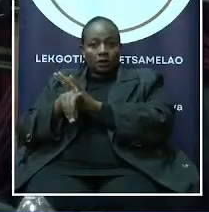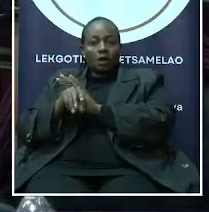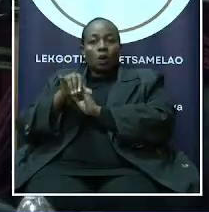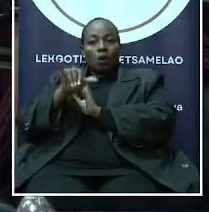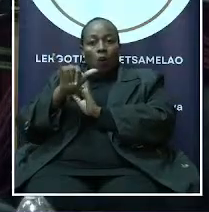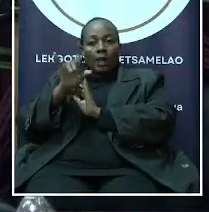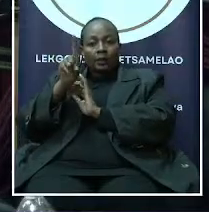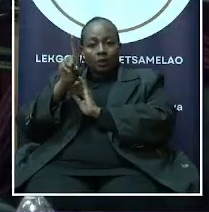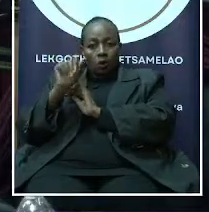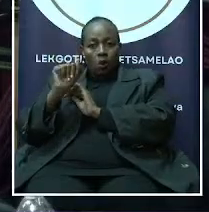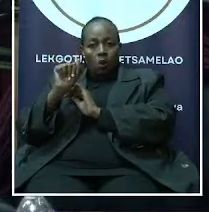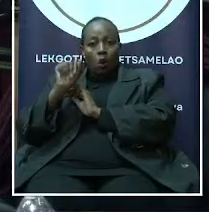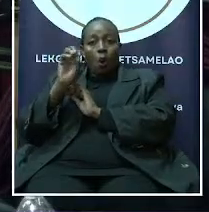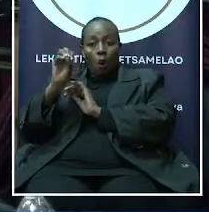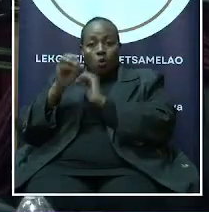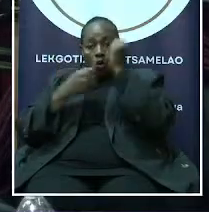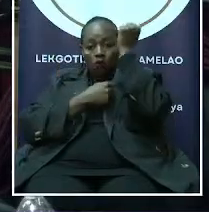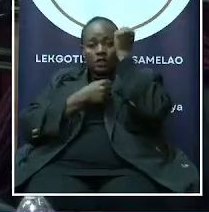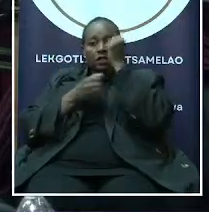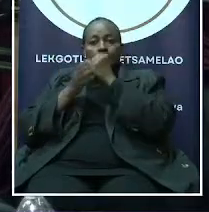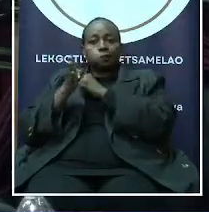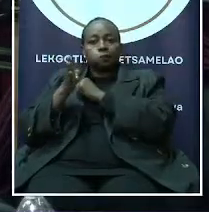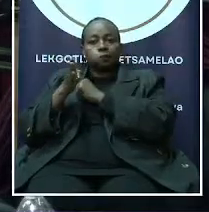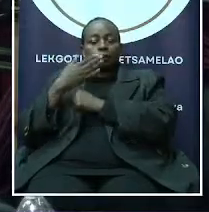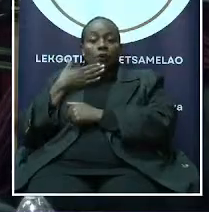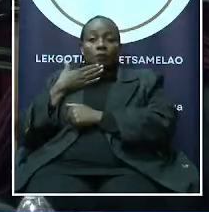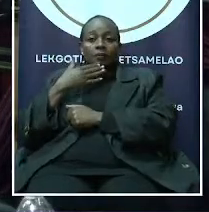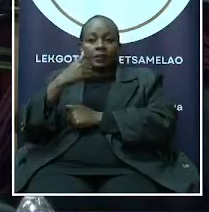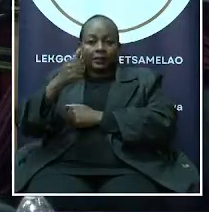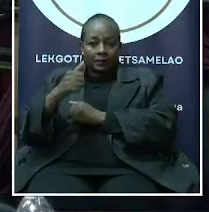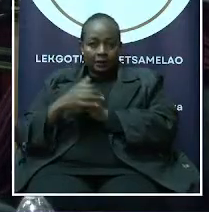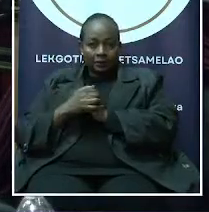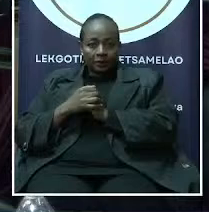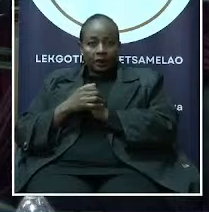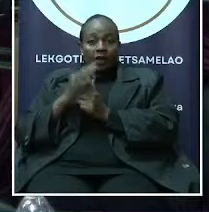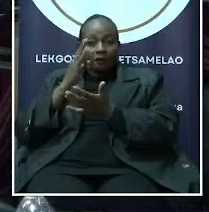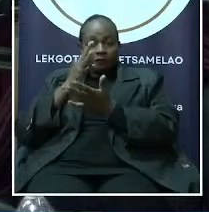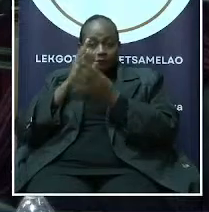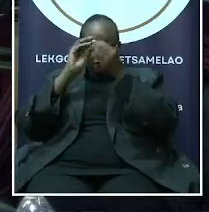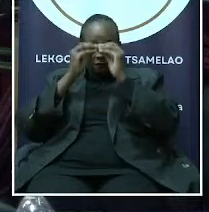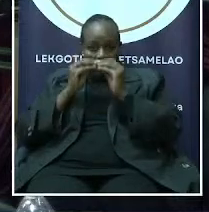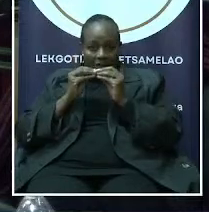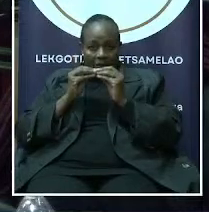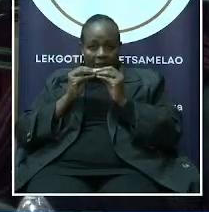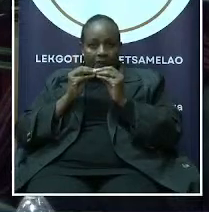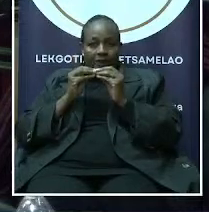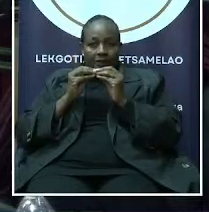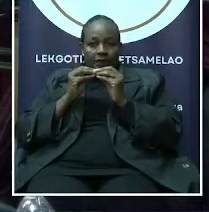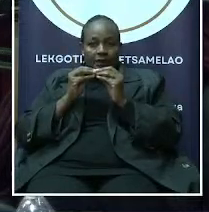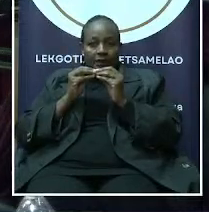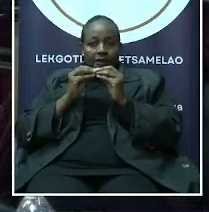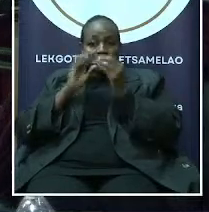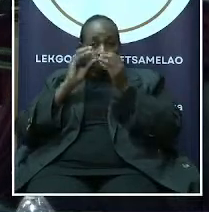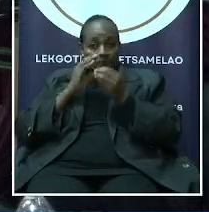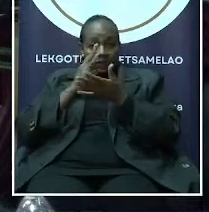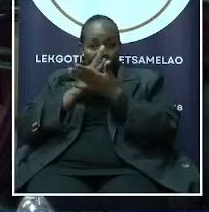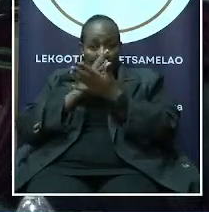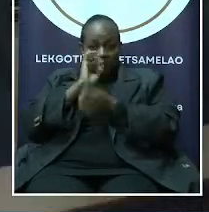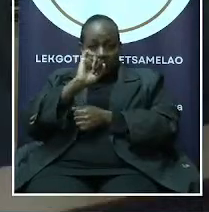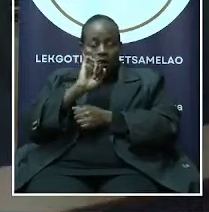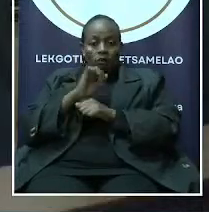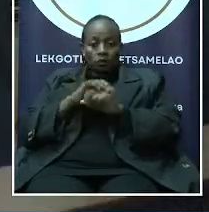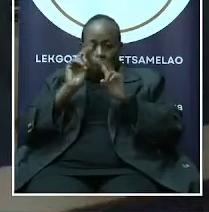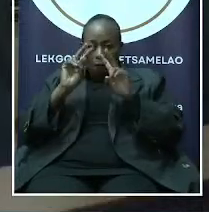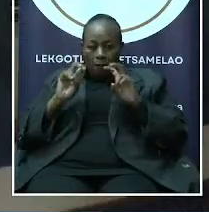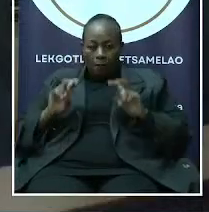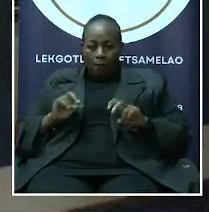YDO. So may you kindly get to fix your house in order. Thank you. Thank you, Honorable Member. Can you please